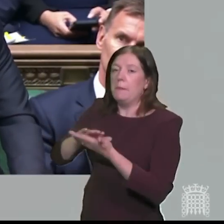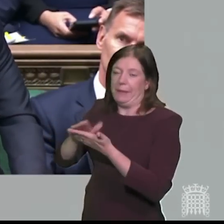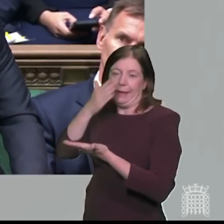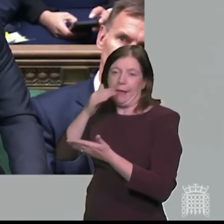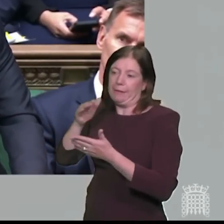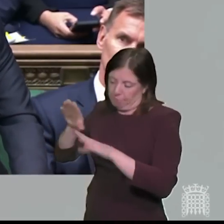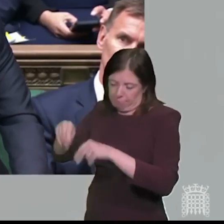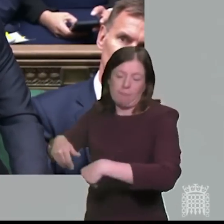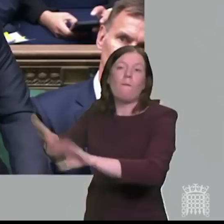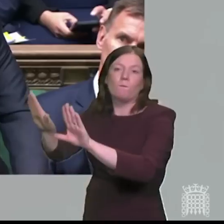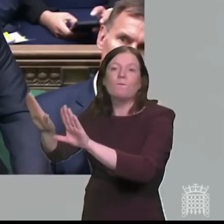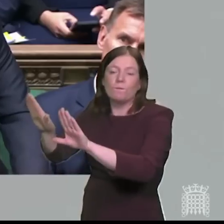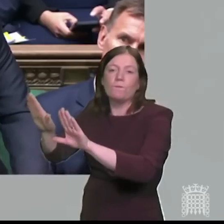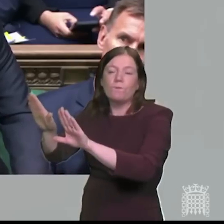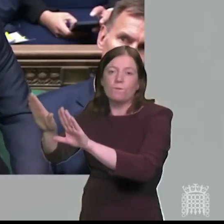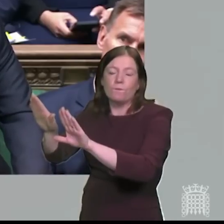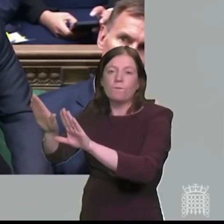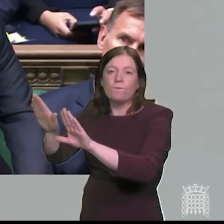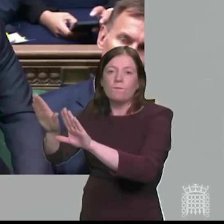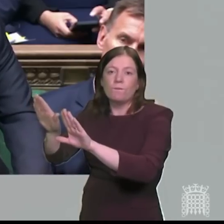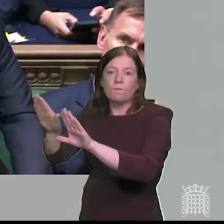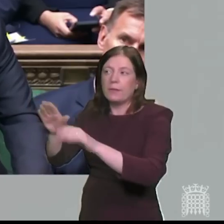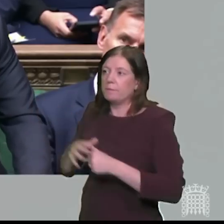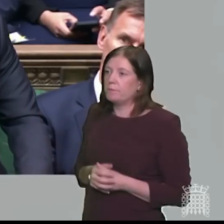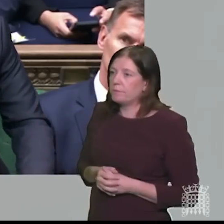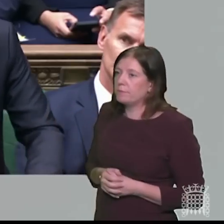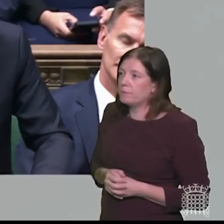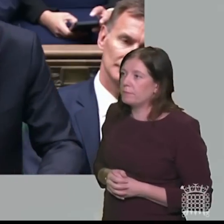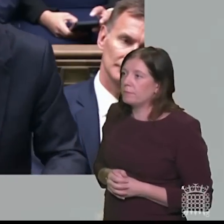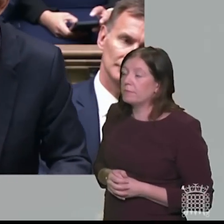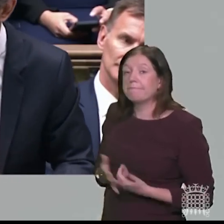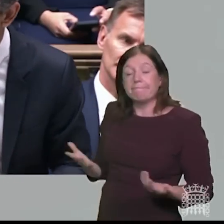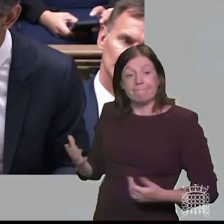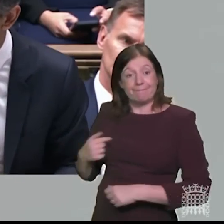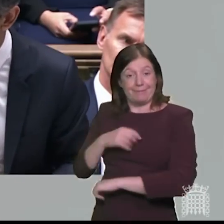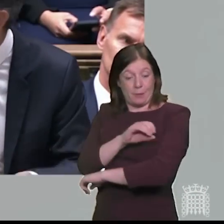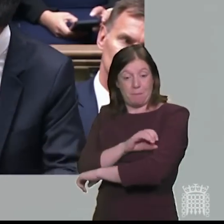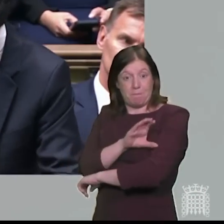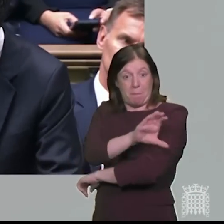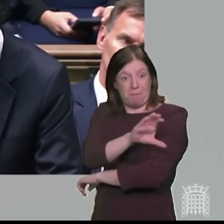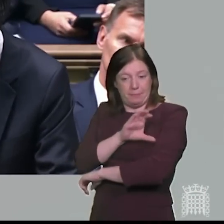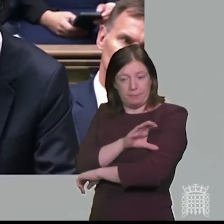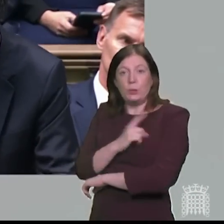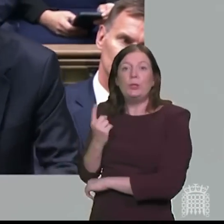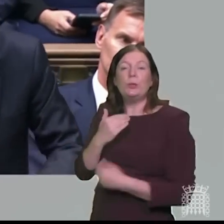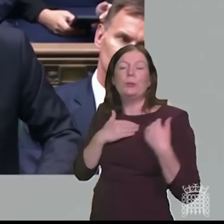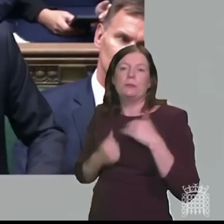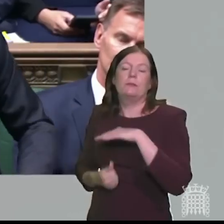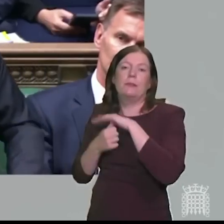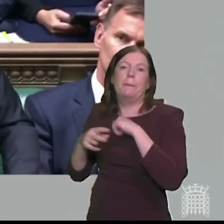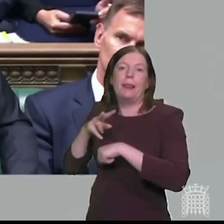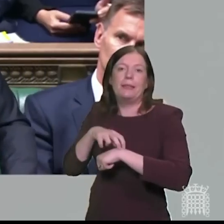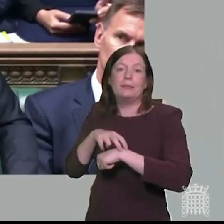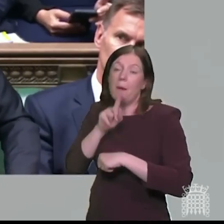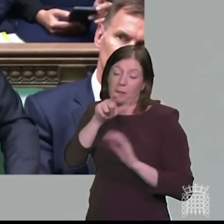unauthorised encampments who are causing harm. Now, of course, how the police use these powers is an operational matter for chief constables, but we wouldn't